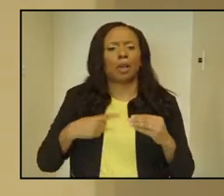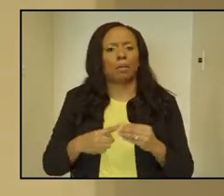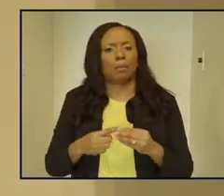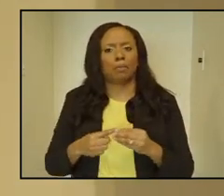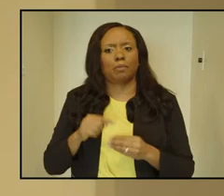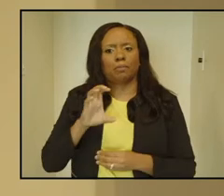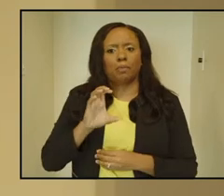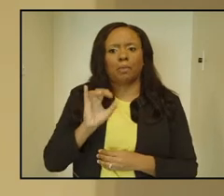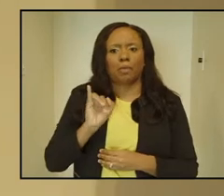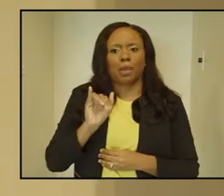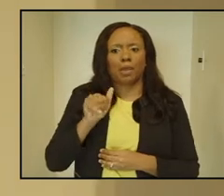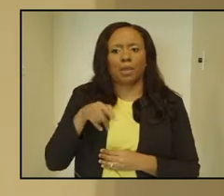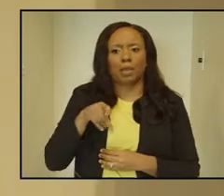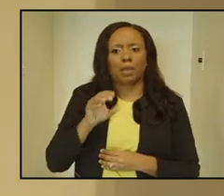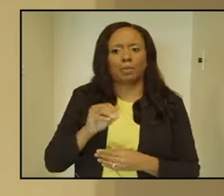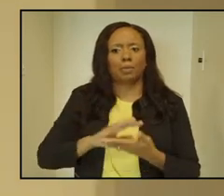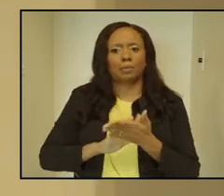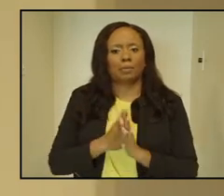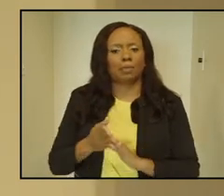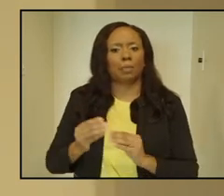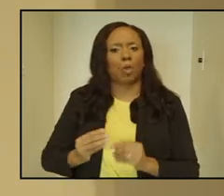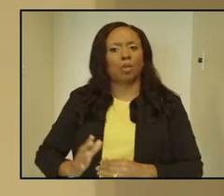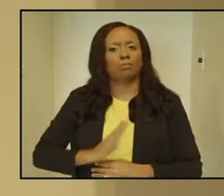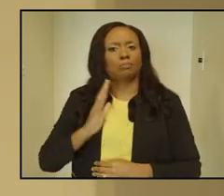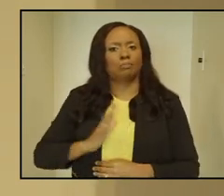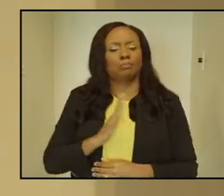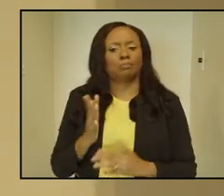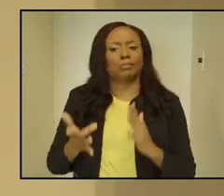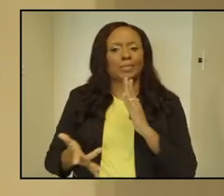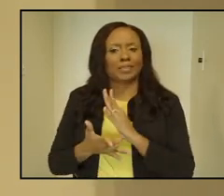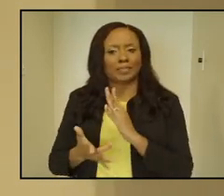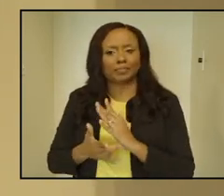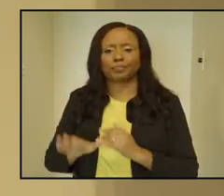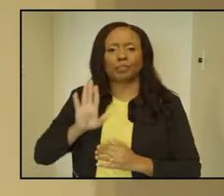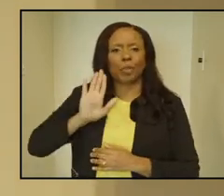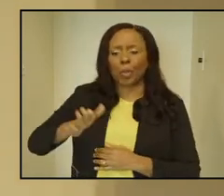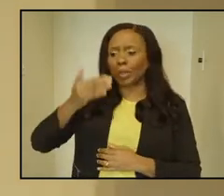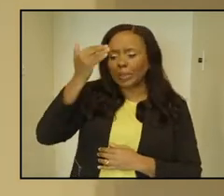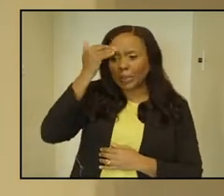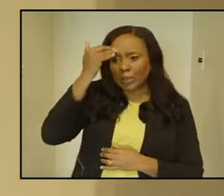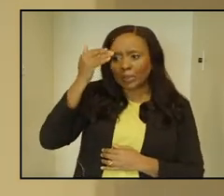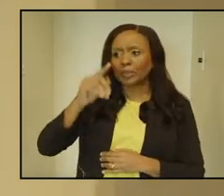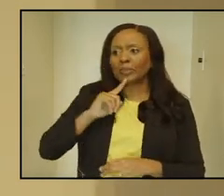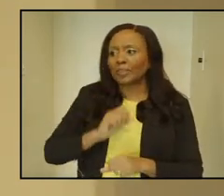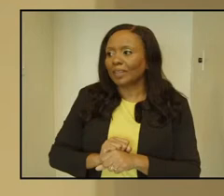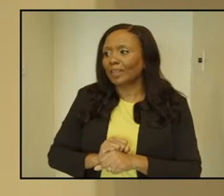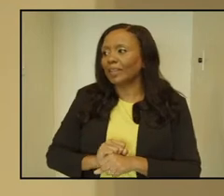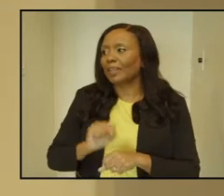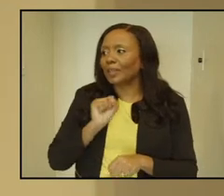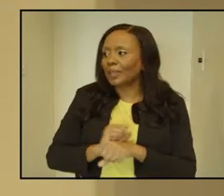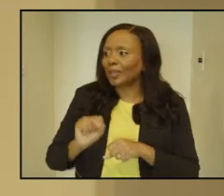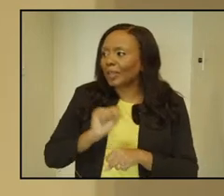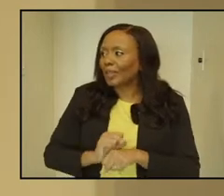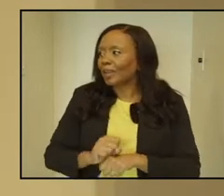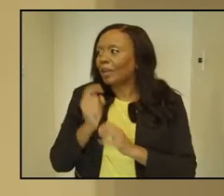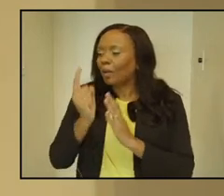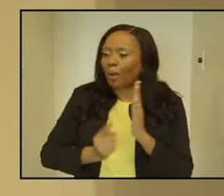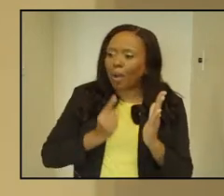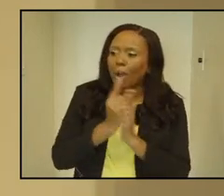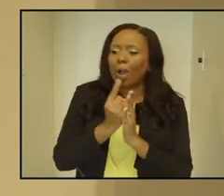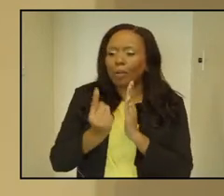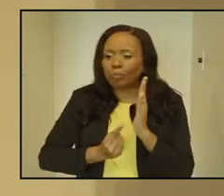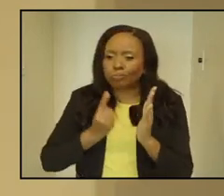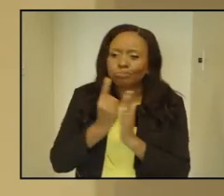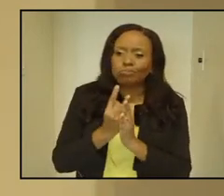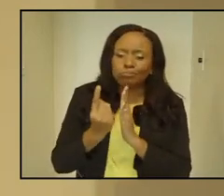modernize CAIPO. Your knowledge, commitment, hard work, long hours, and most